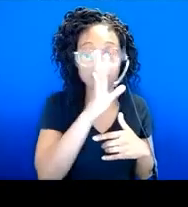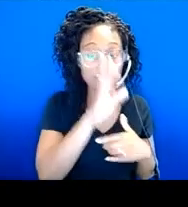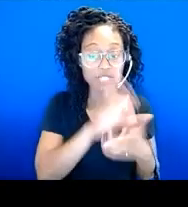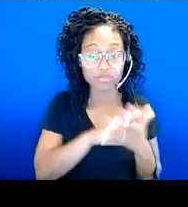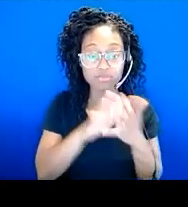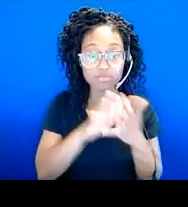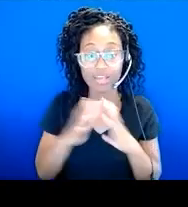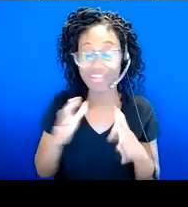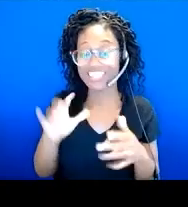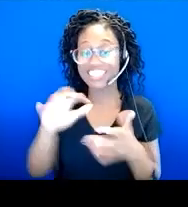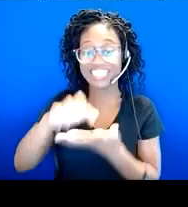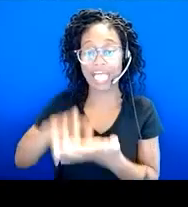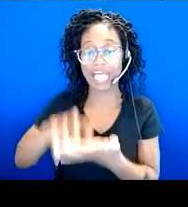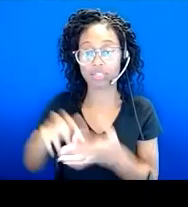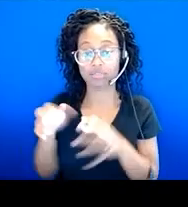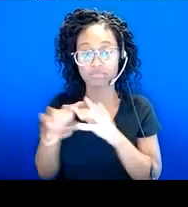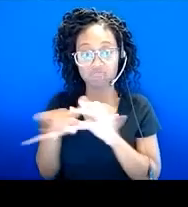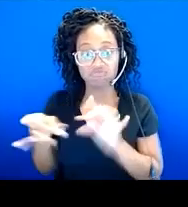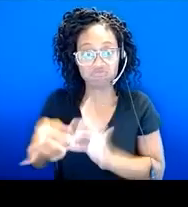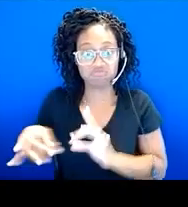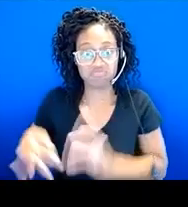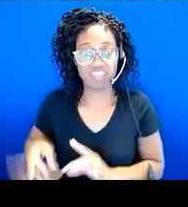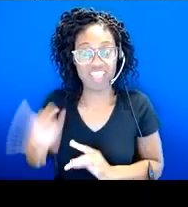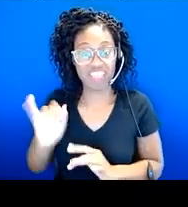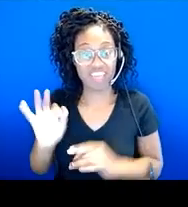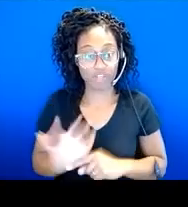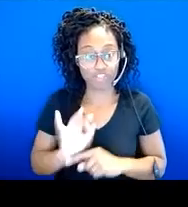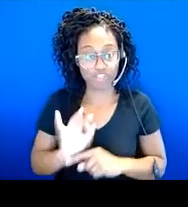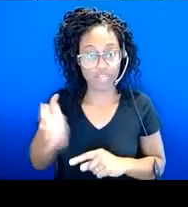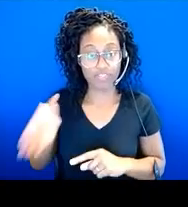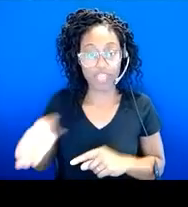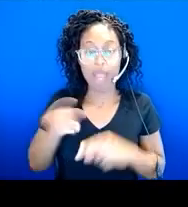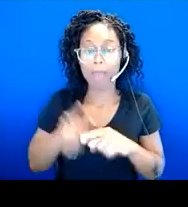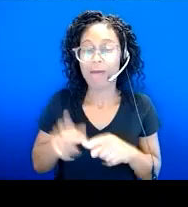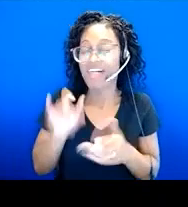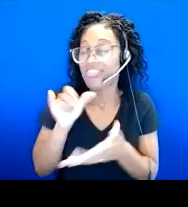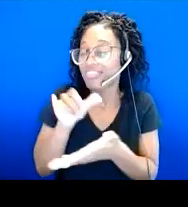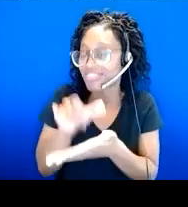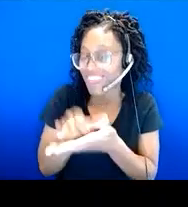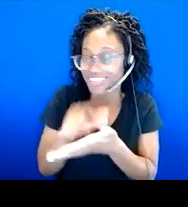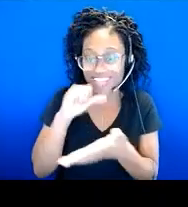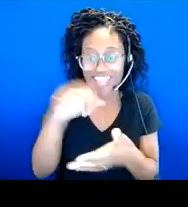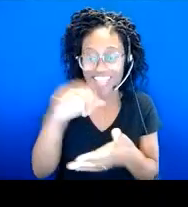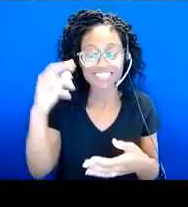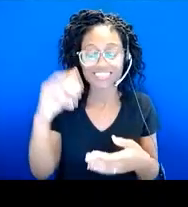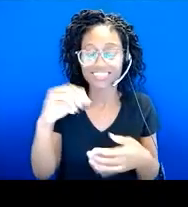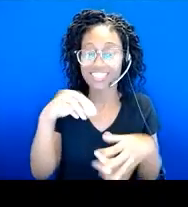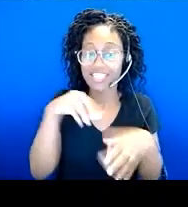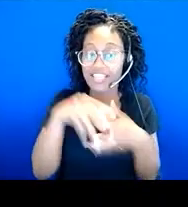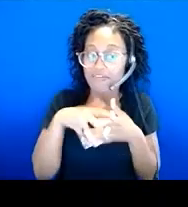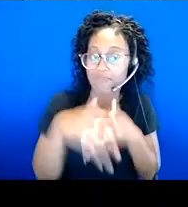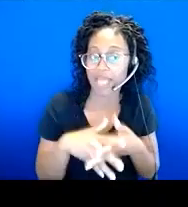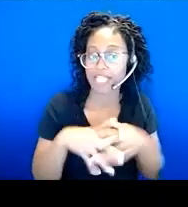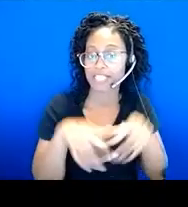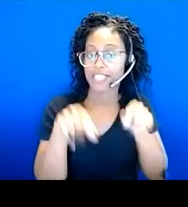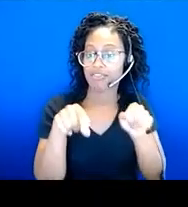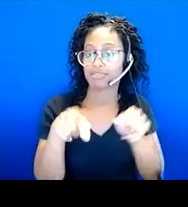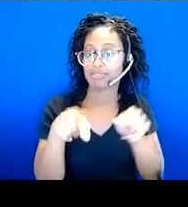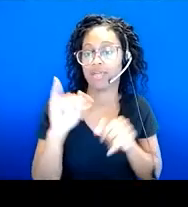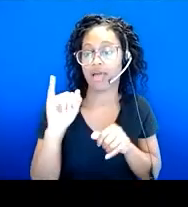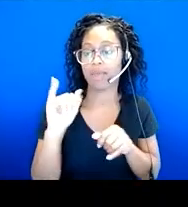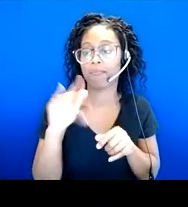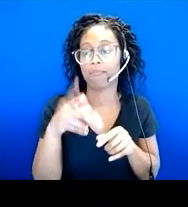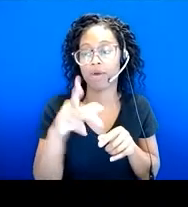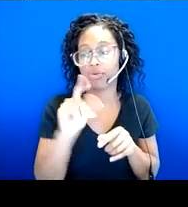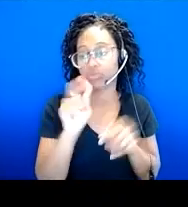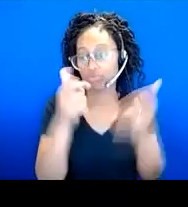that are available, but again, those are outside services that we don't provide. You would need to